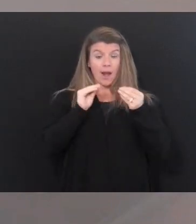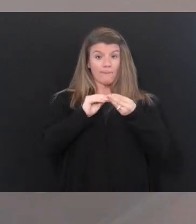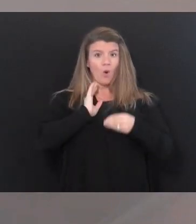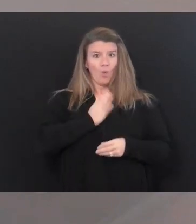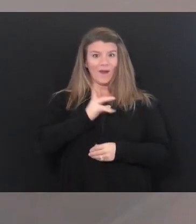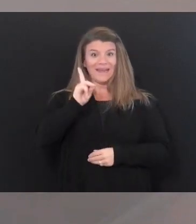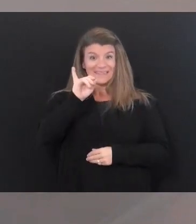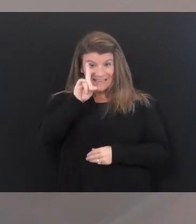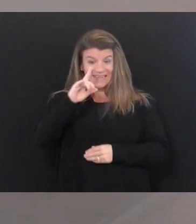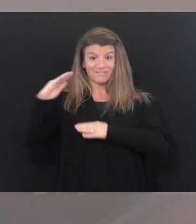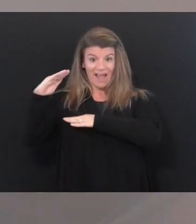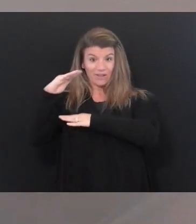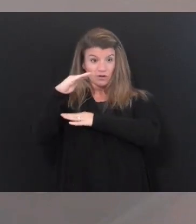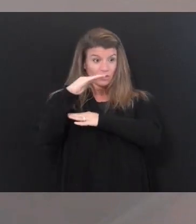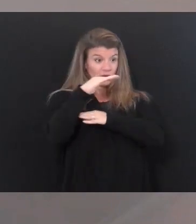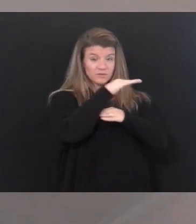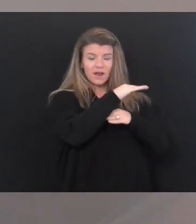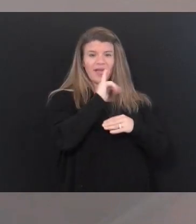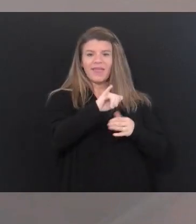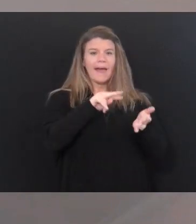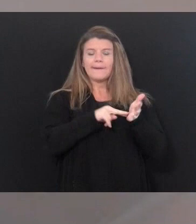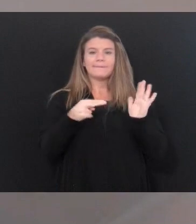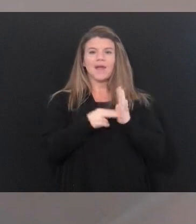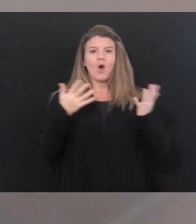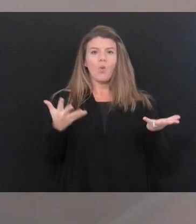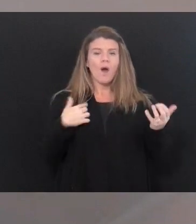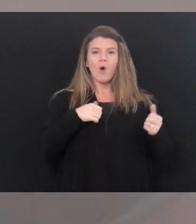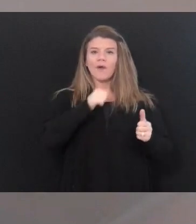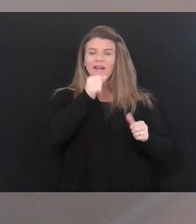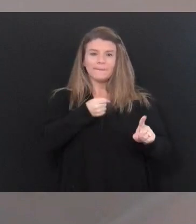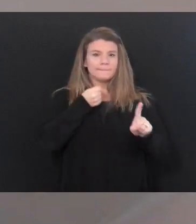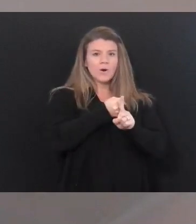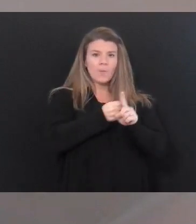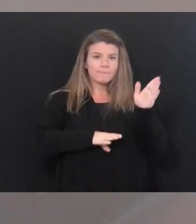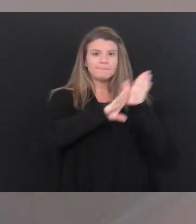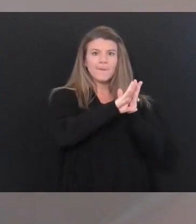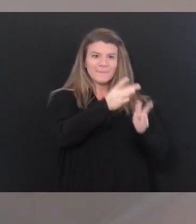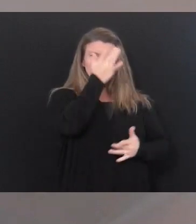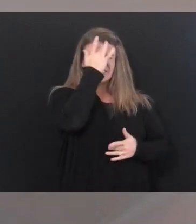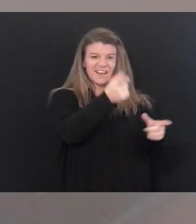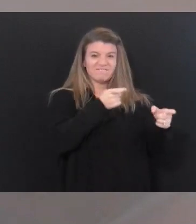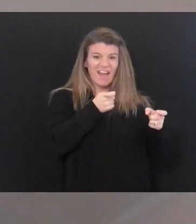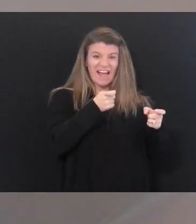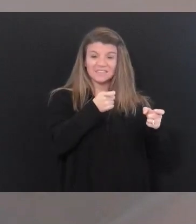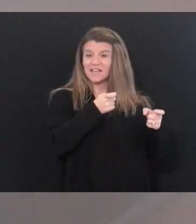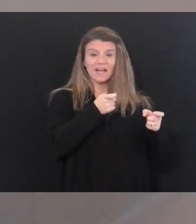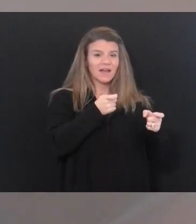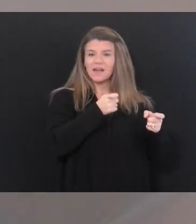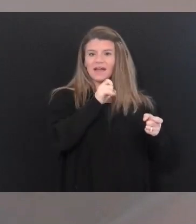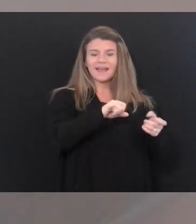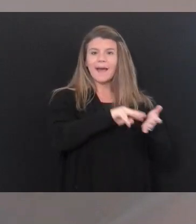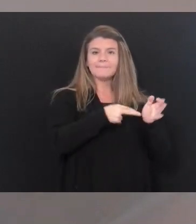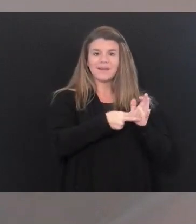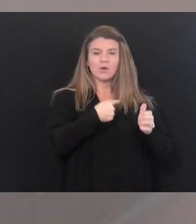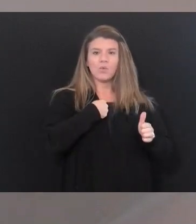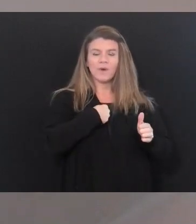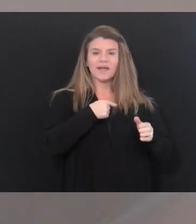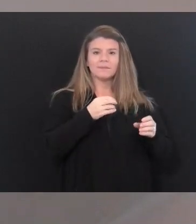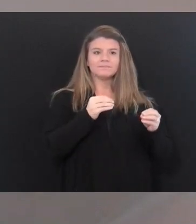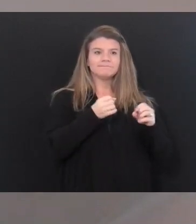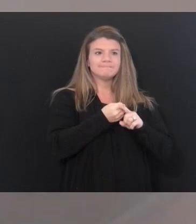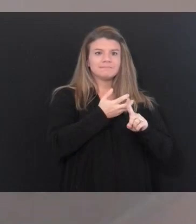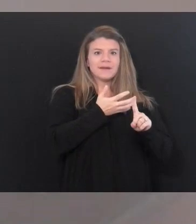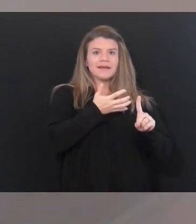immediate surge in the number of people getting sick in a rapid cycle, a very quick time frame, and extended that time much